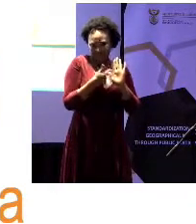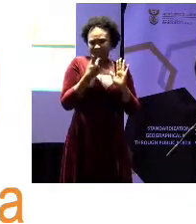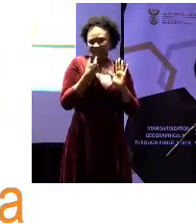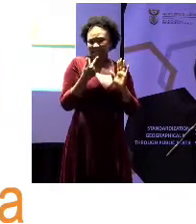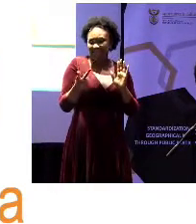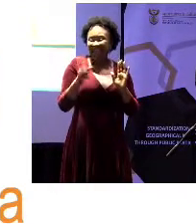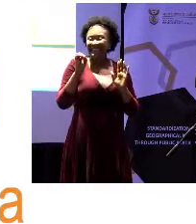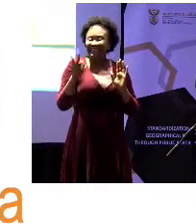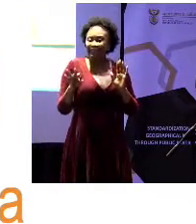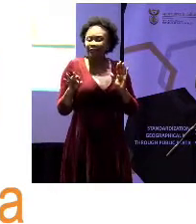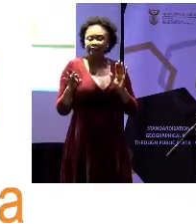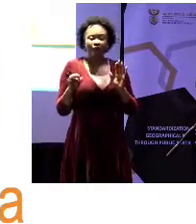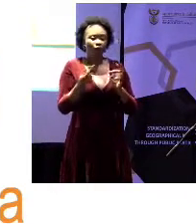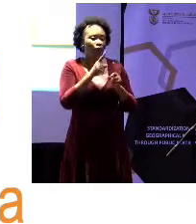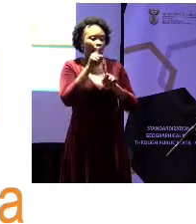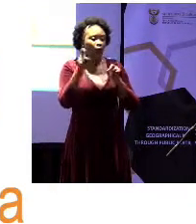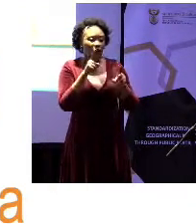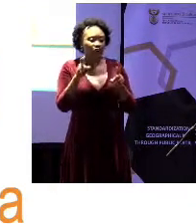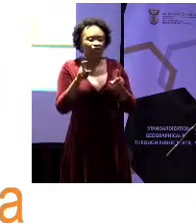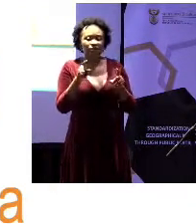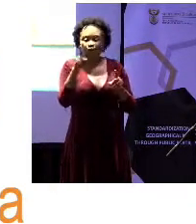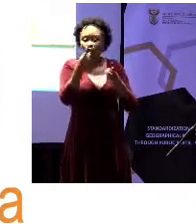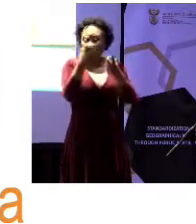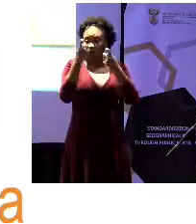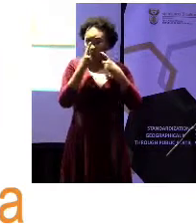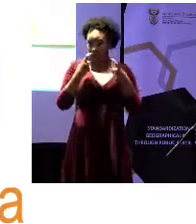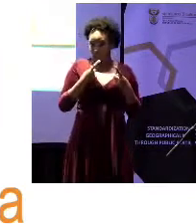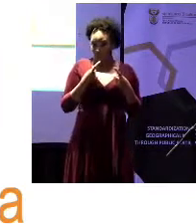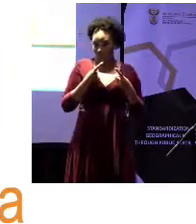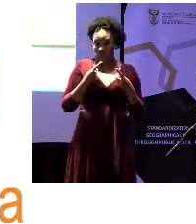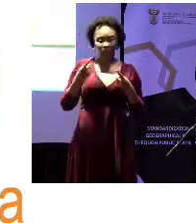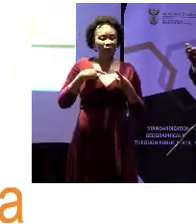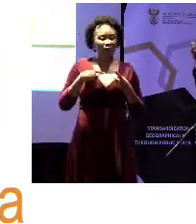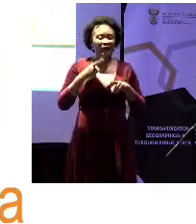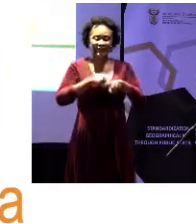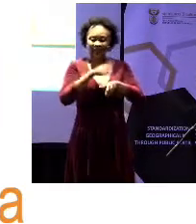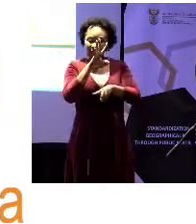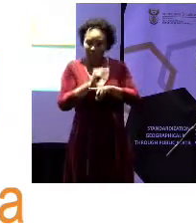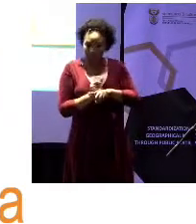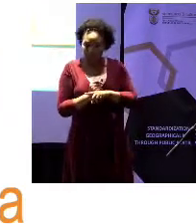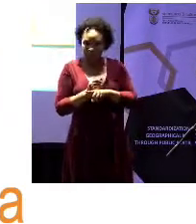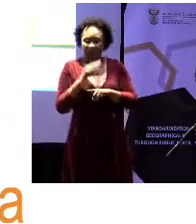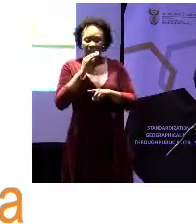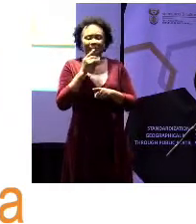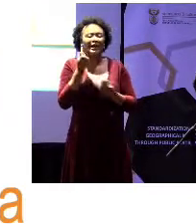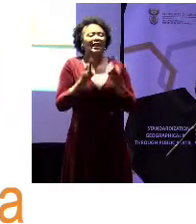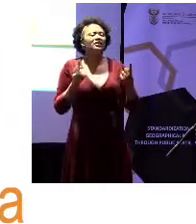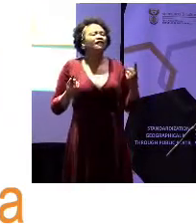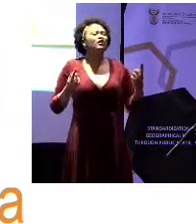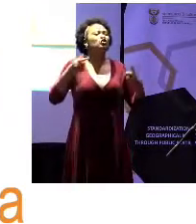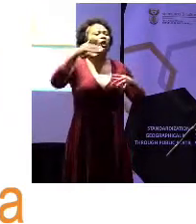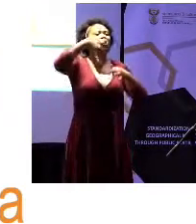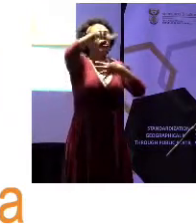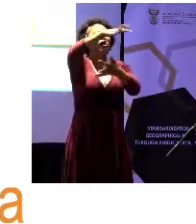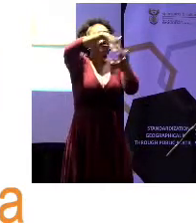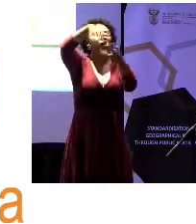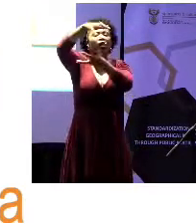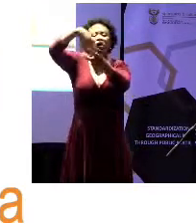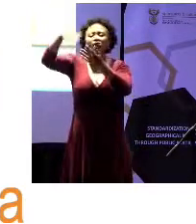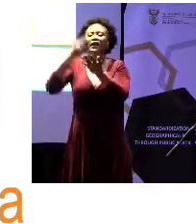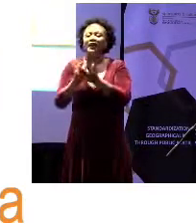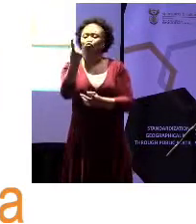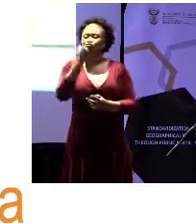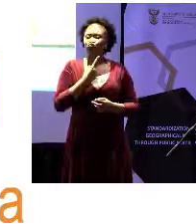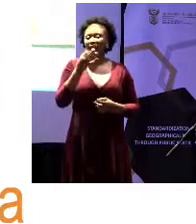take your questions during the session now, you're most welcome to raise your questions with us individually as we walk around the room. Thank you very